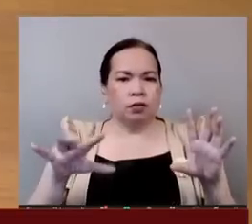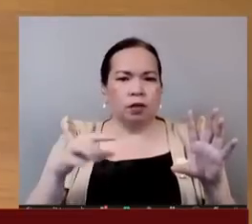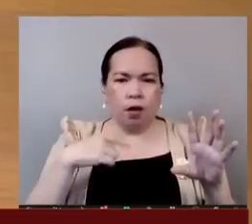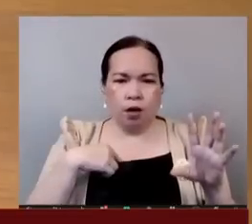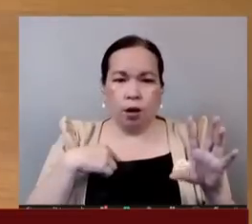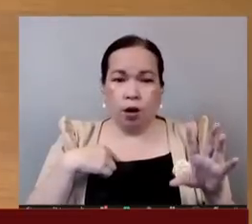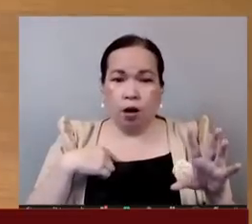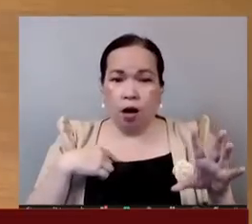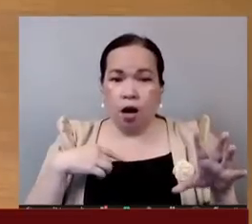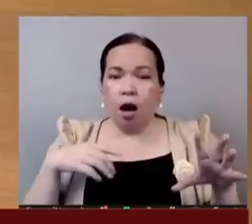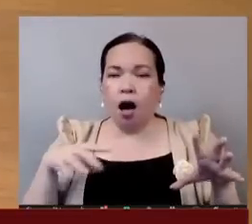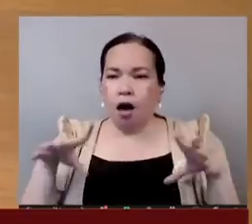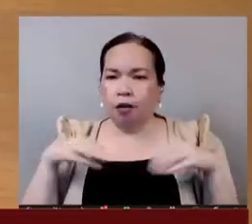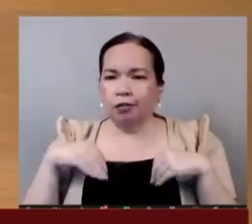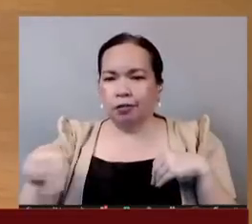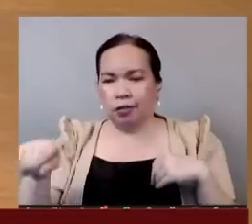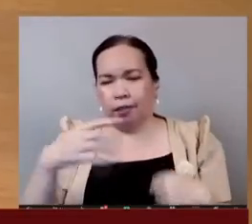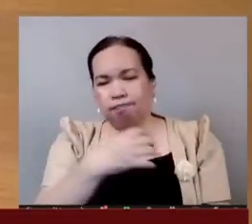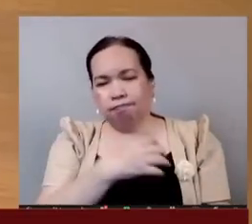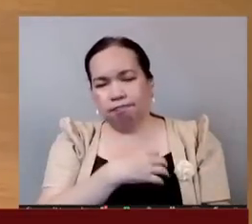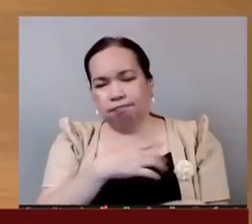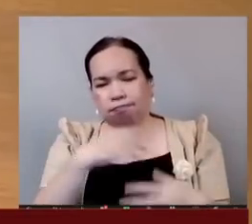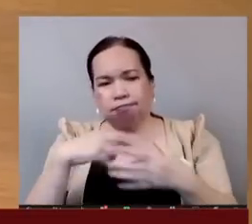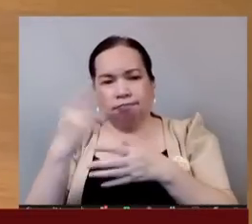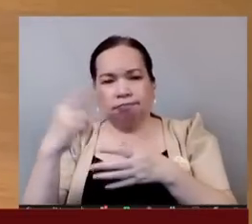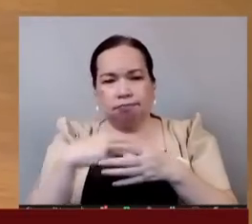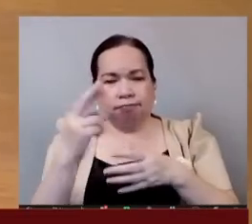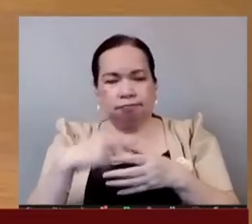their resignations.